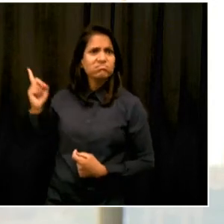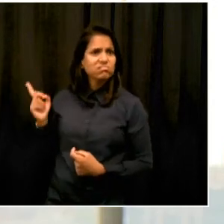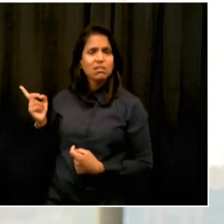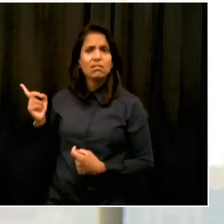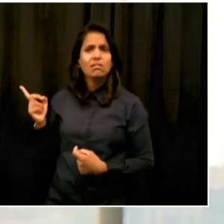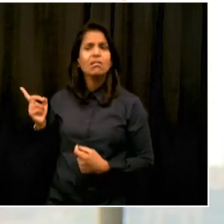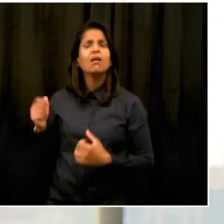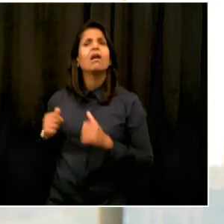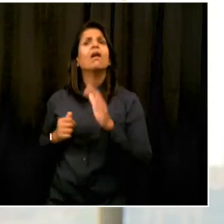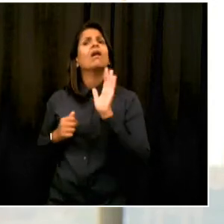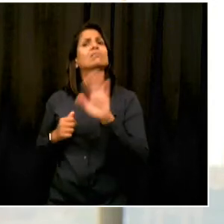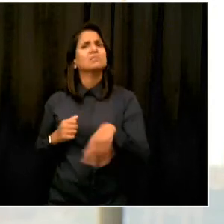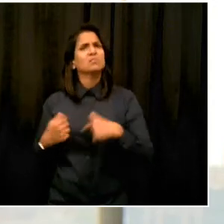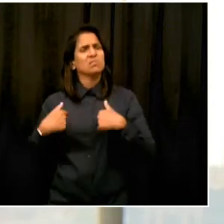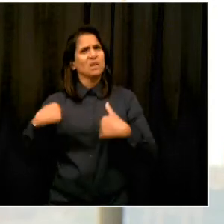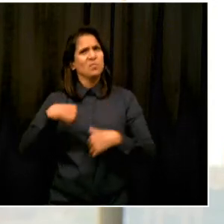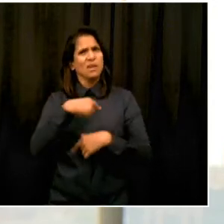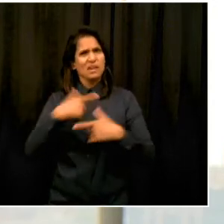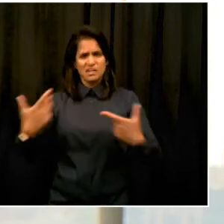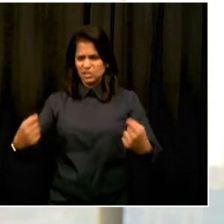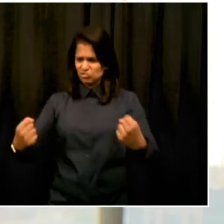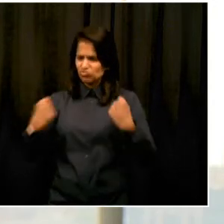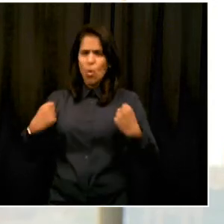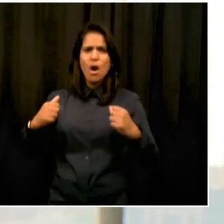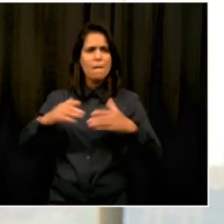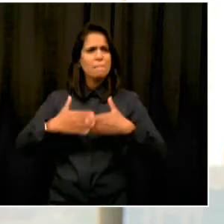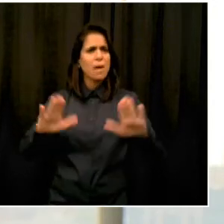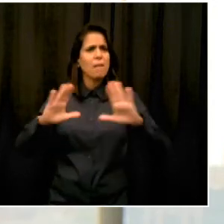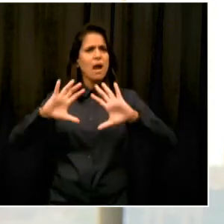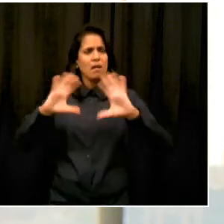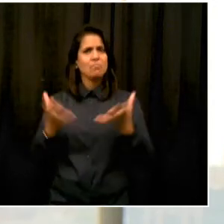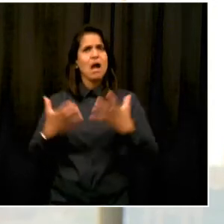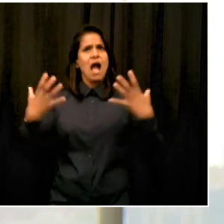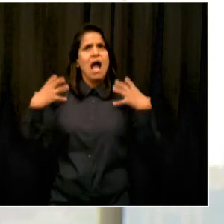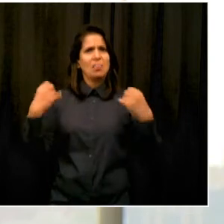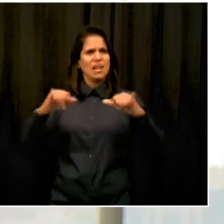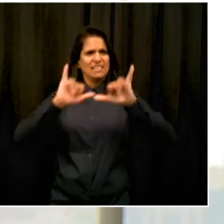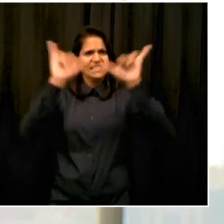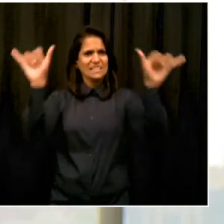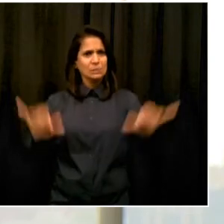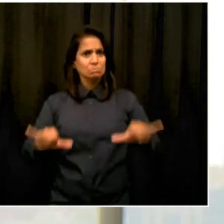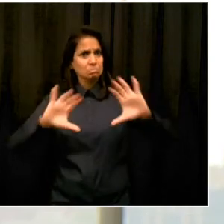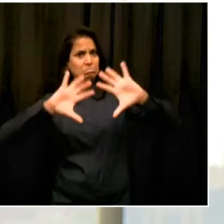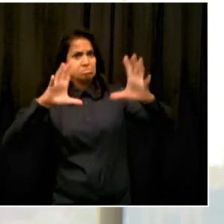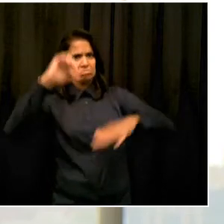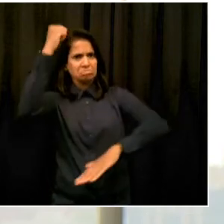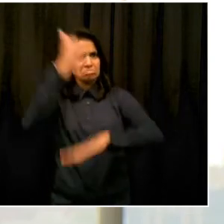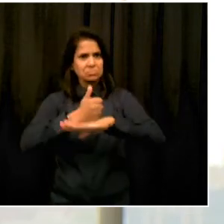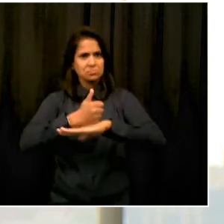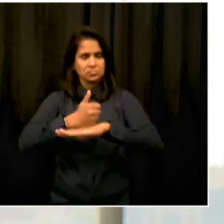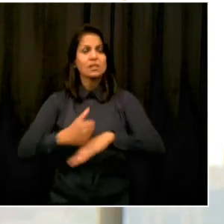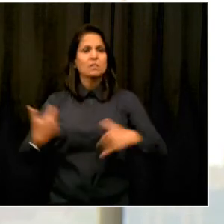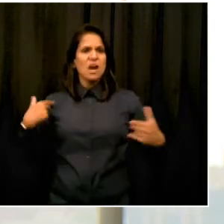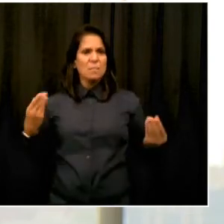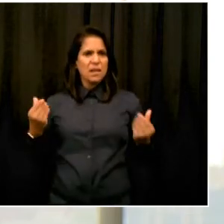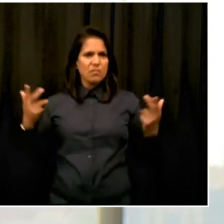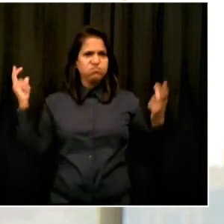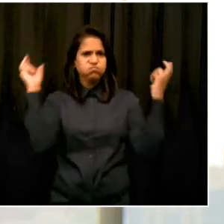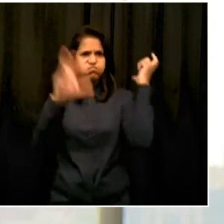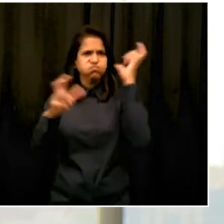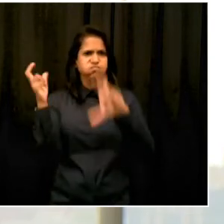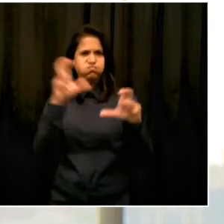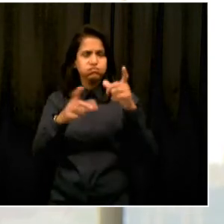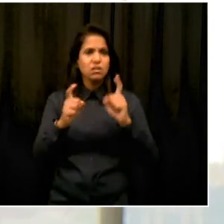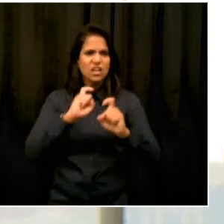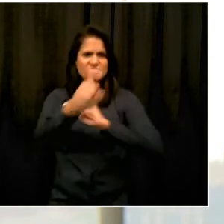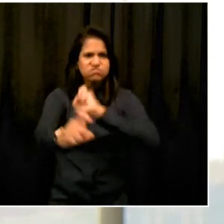Thank God we understand there is no health without mental health. This crisis has pointed out as